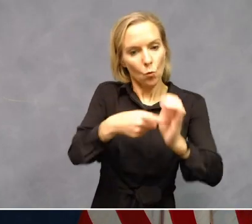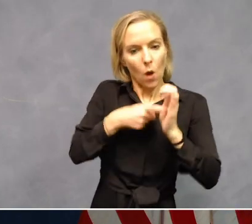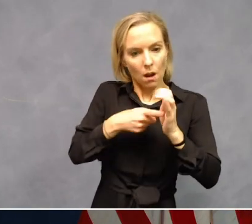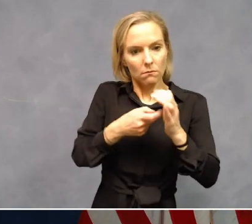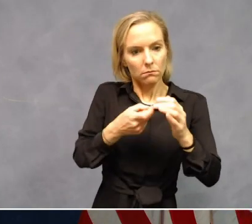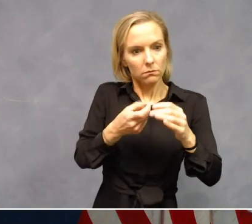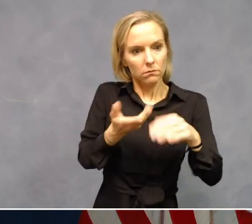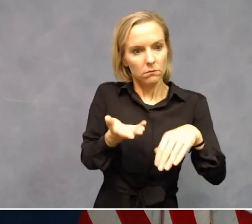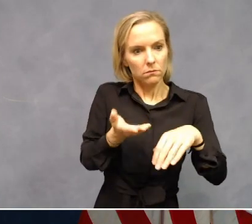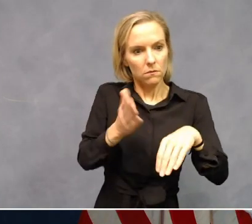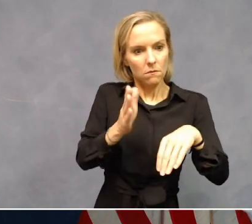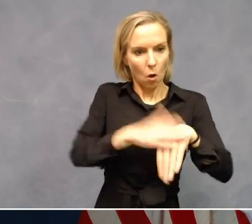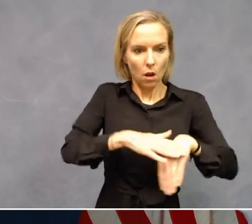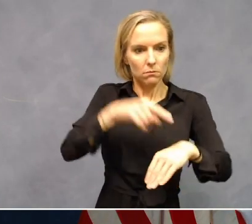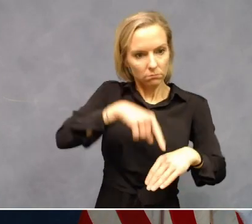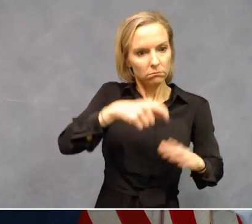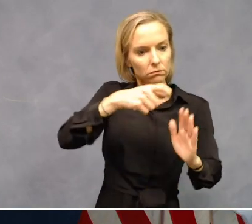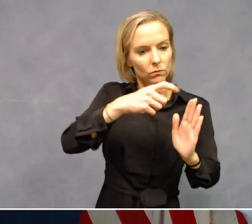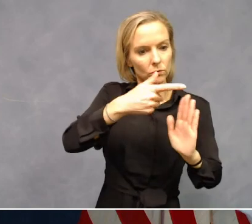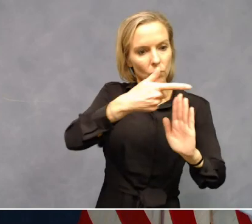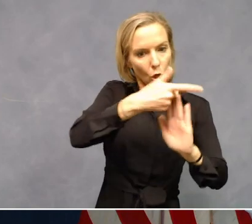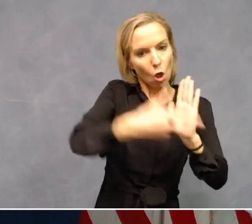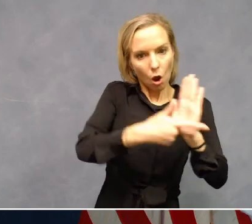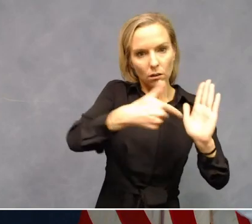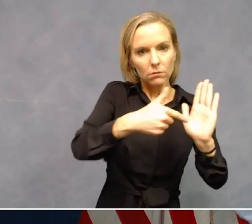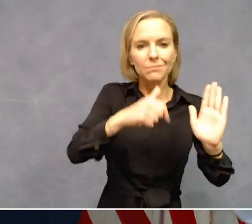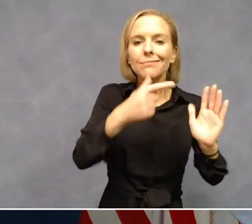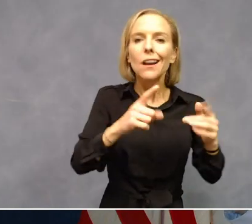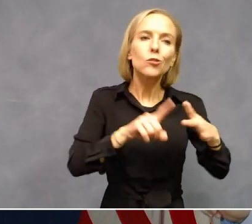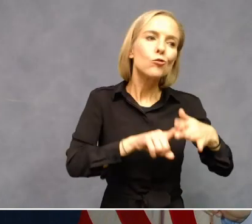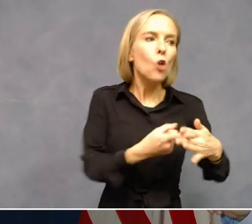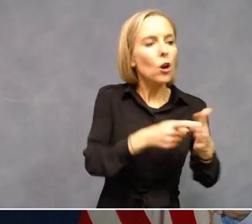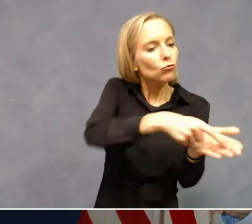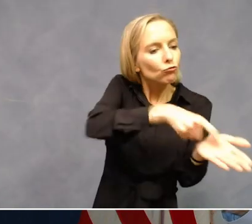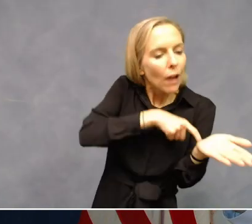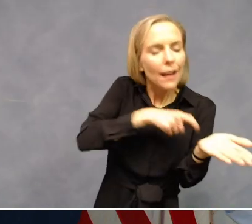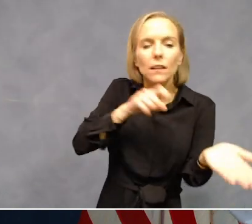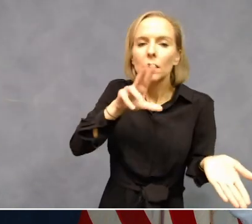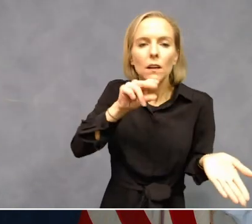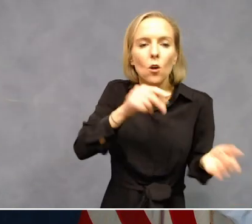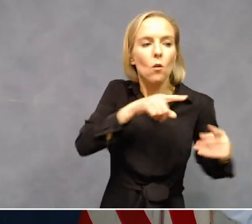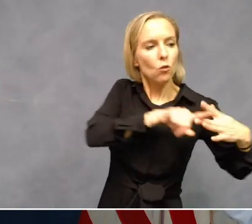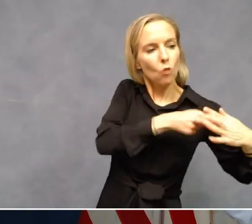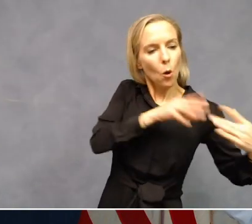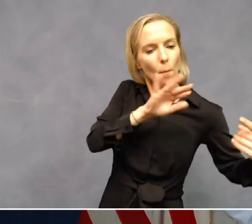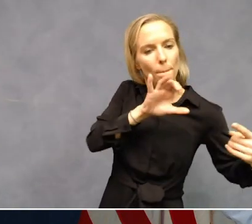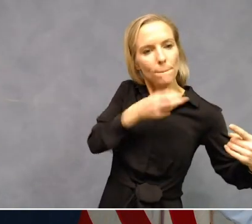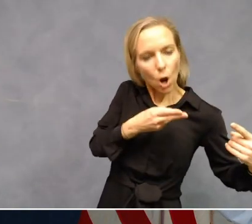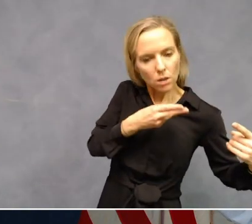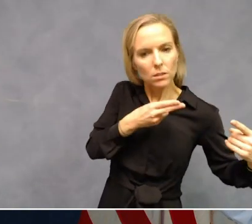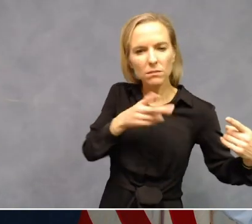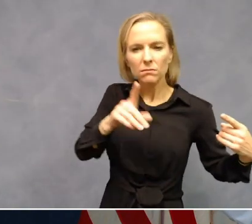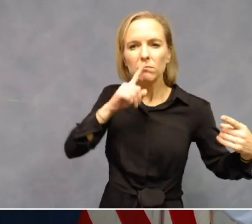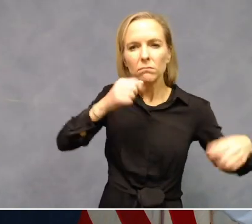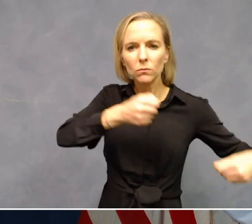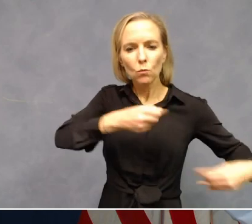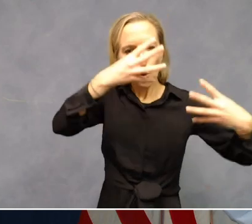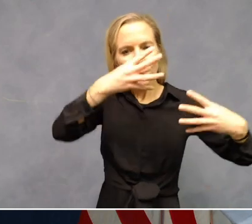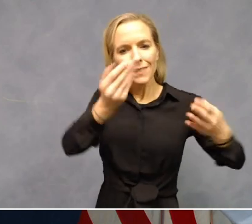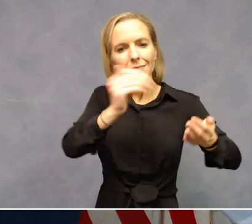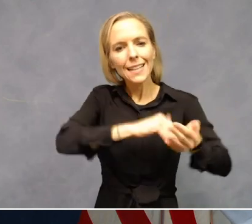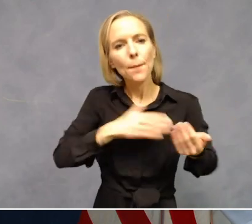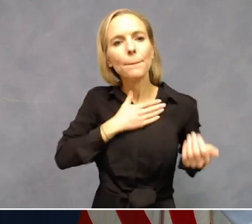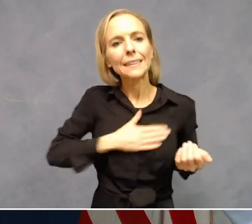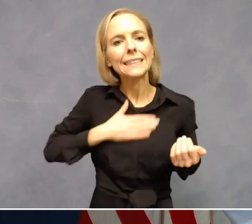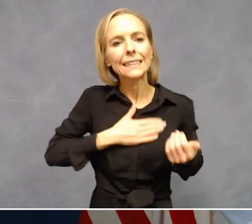not starting at a zero sum that we did in March. We have, can you bring those up, James? Significant,